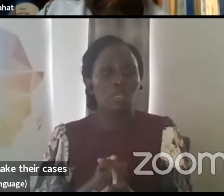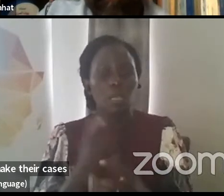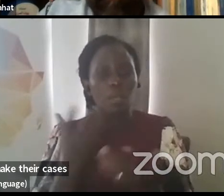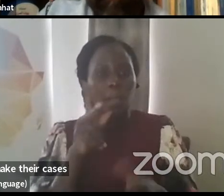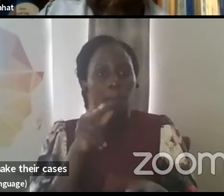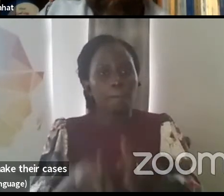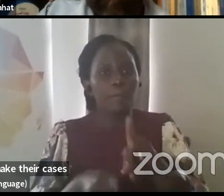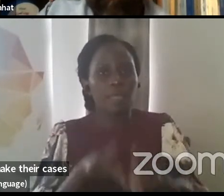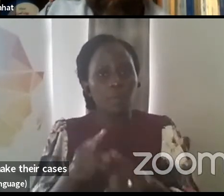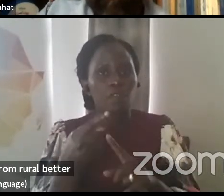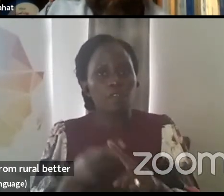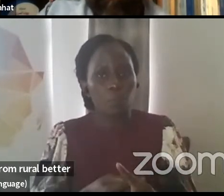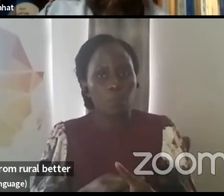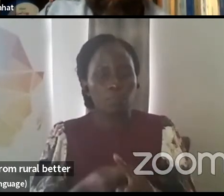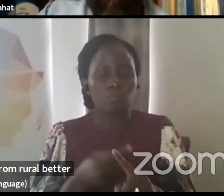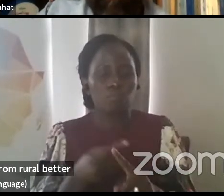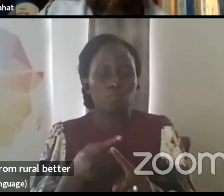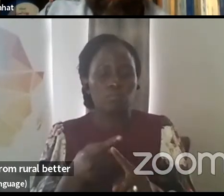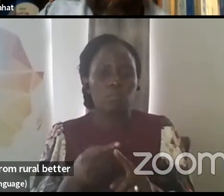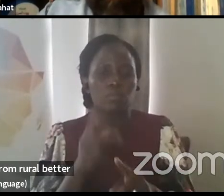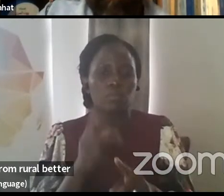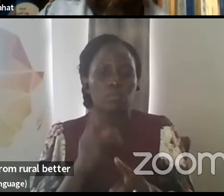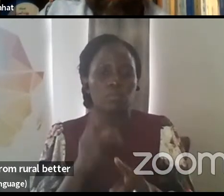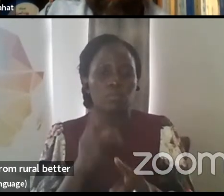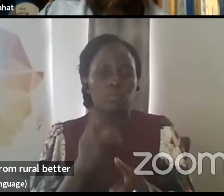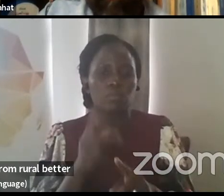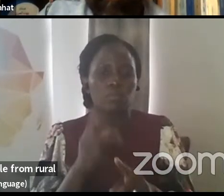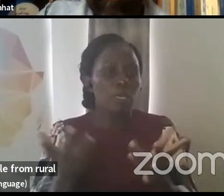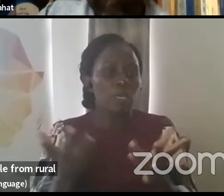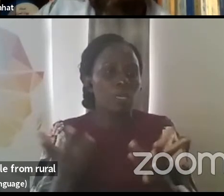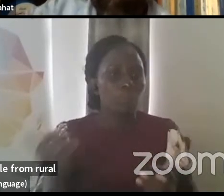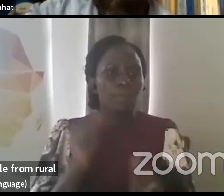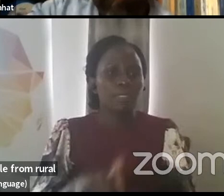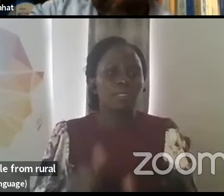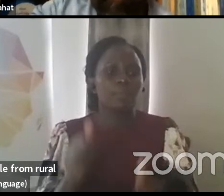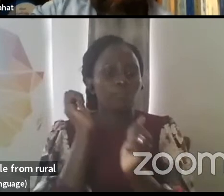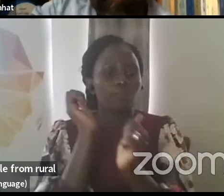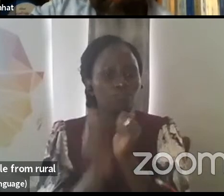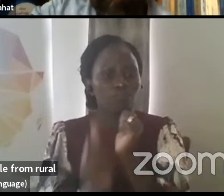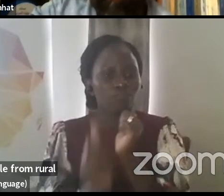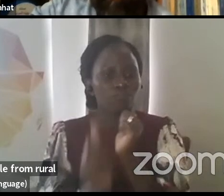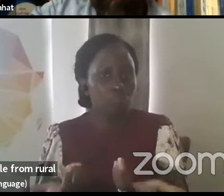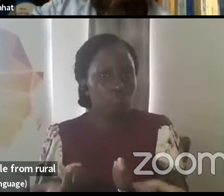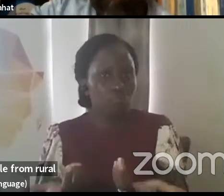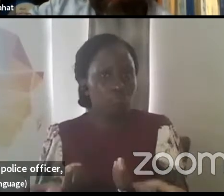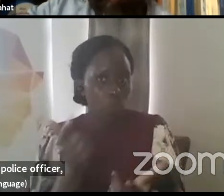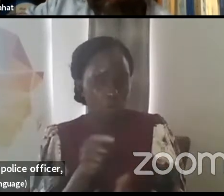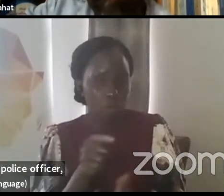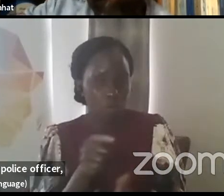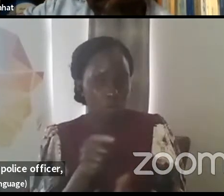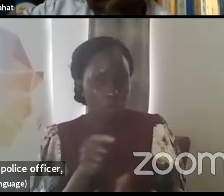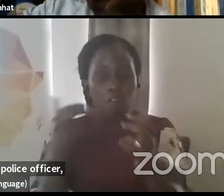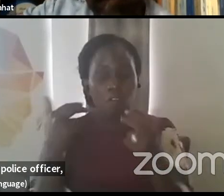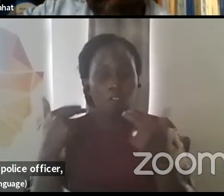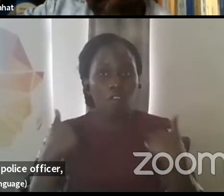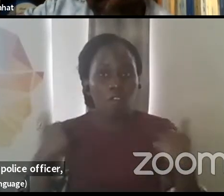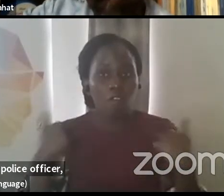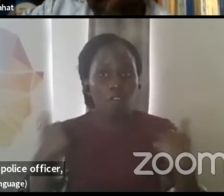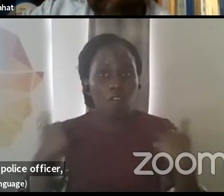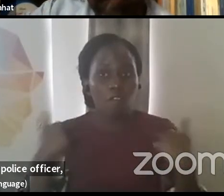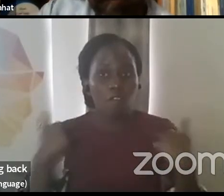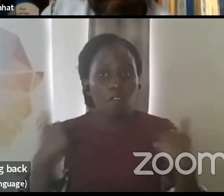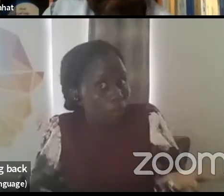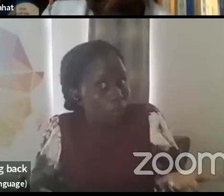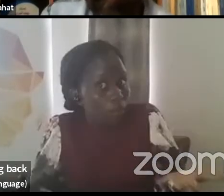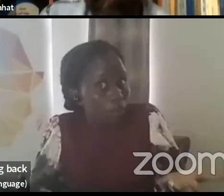from rural places in Tunisia being prosecuted by the police officer, for example, from that region, but